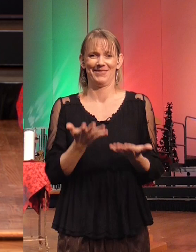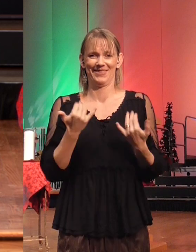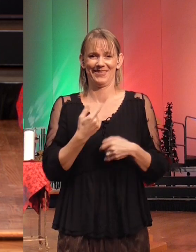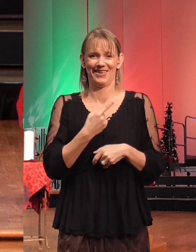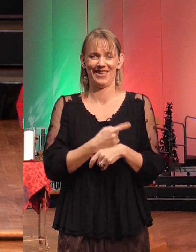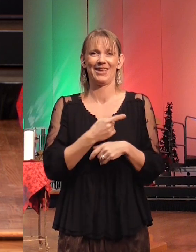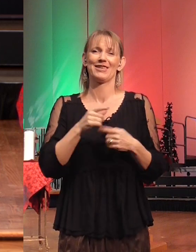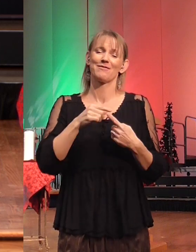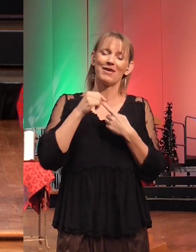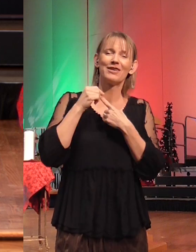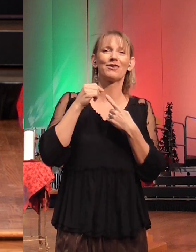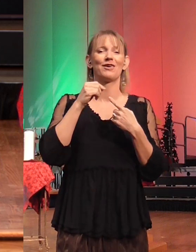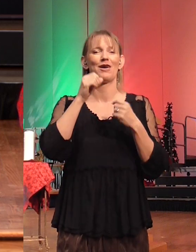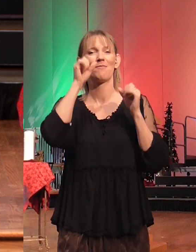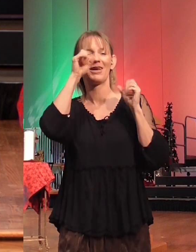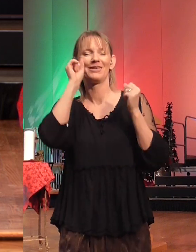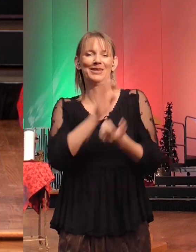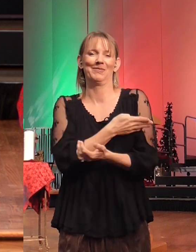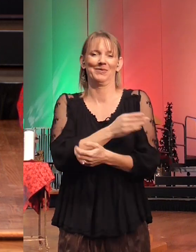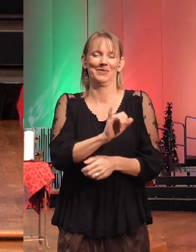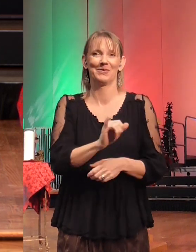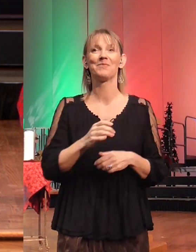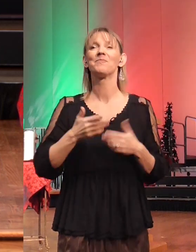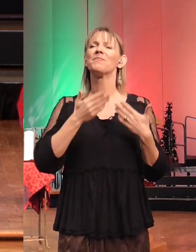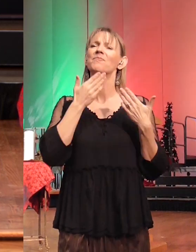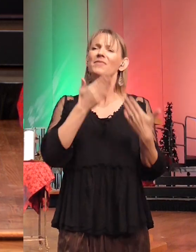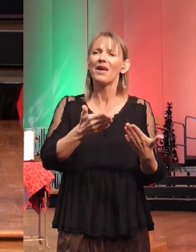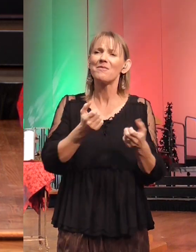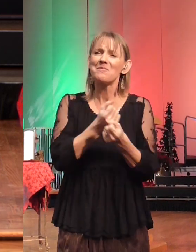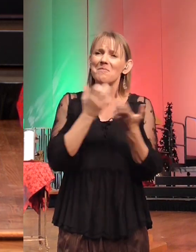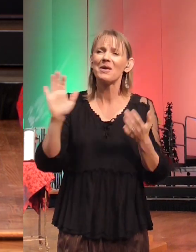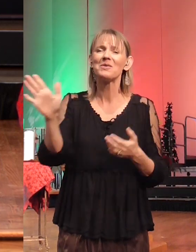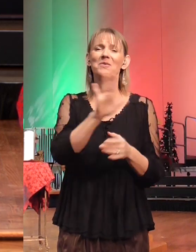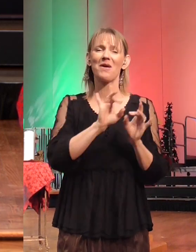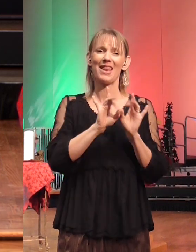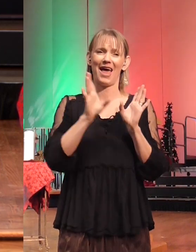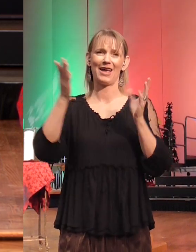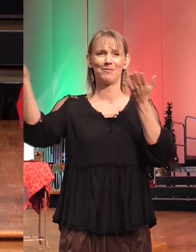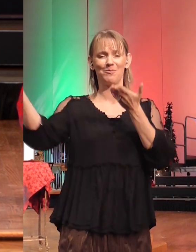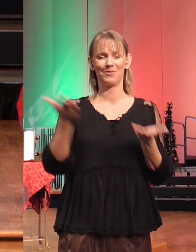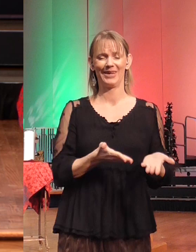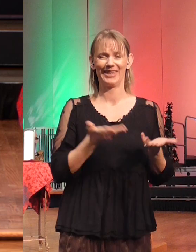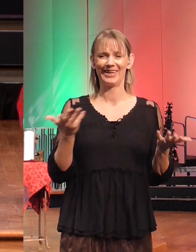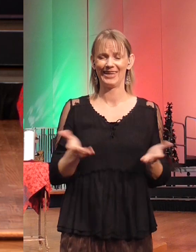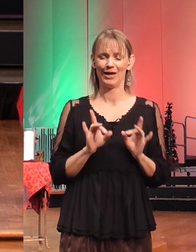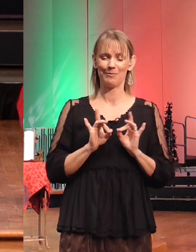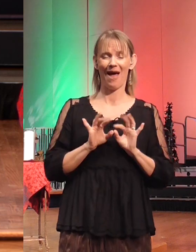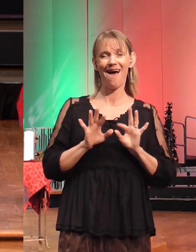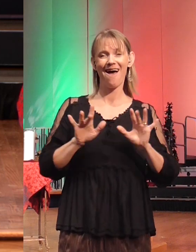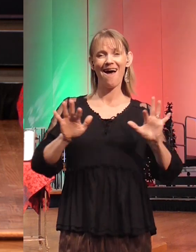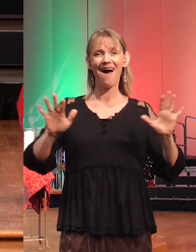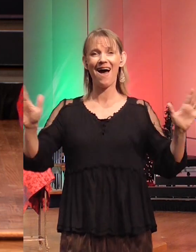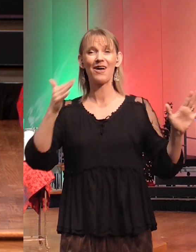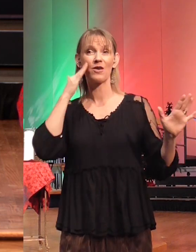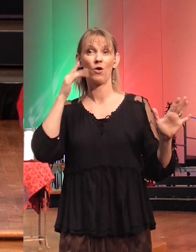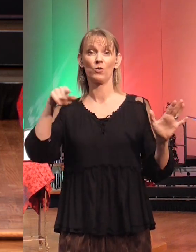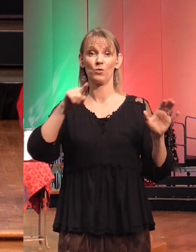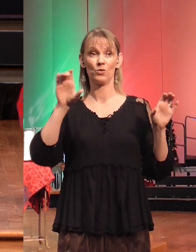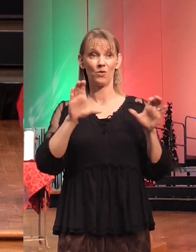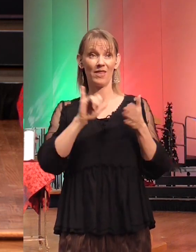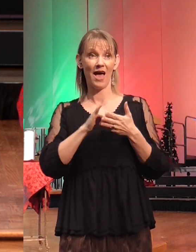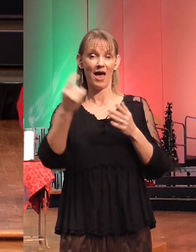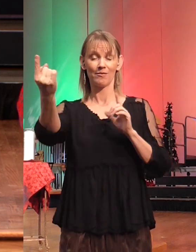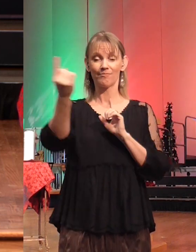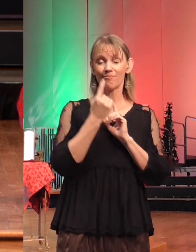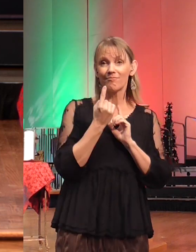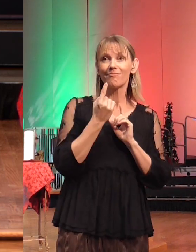special, amazing music. So thank you so much for bringing your light here. What we know is that as you do that, your light,